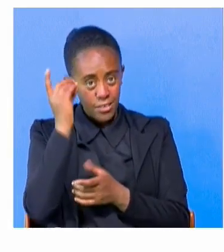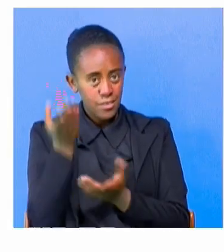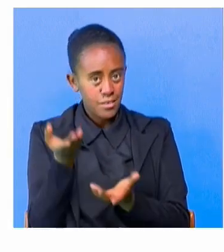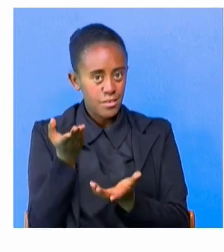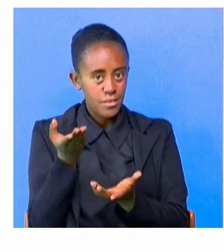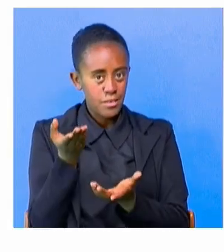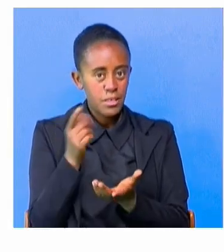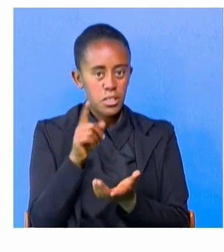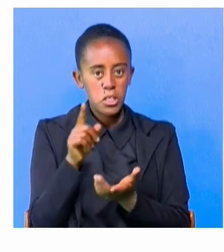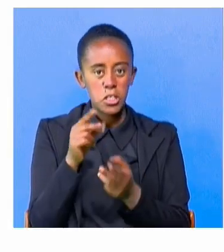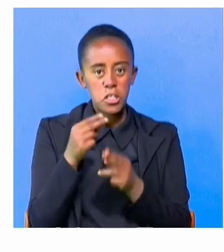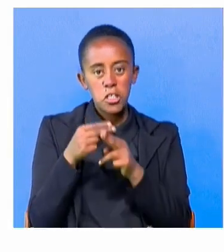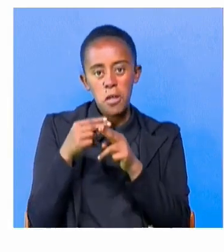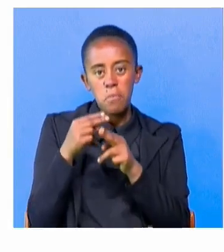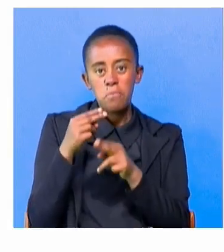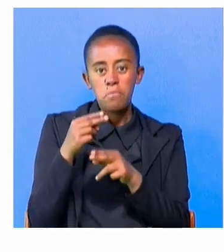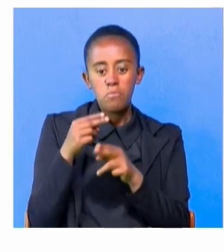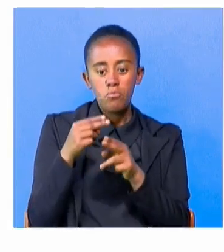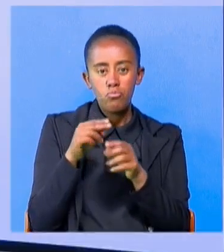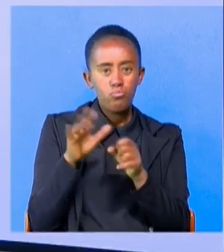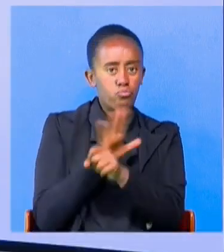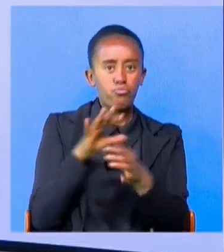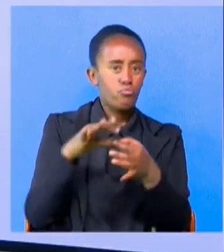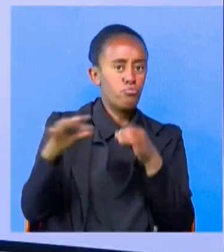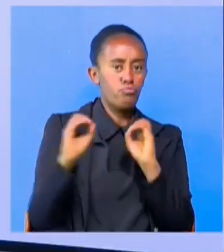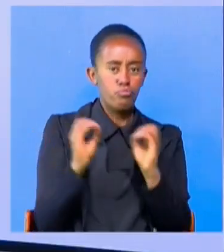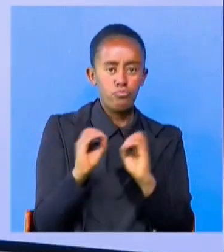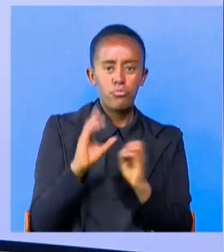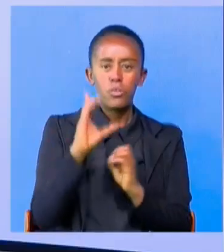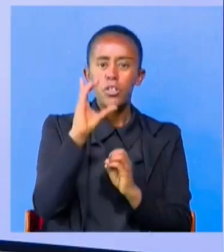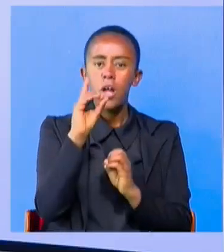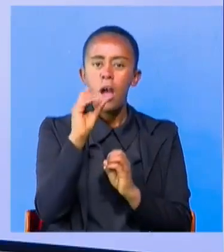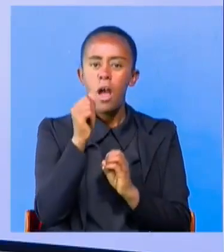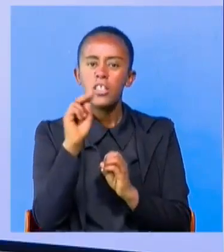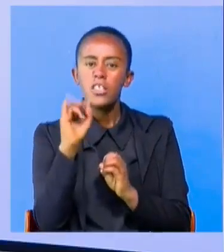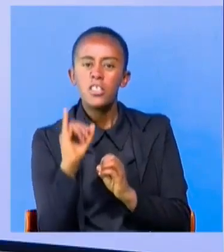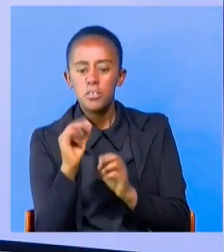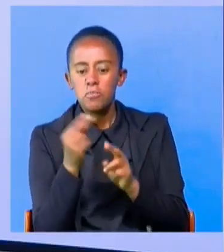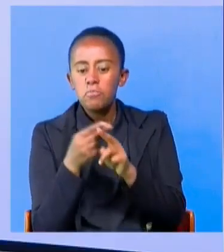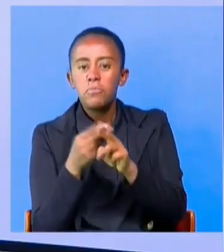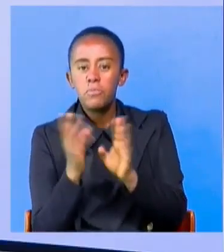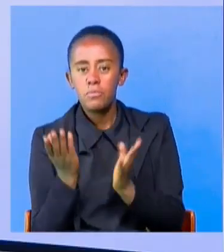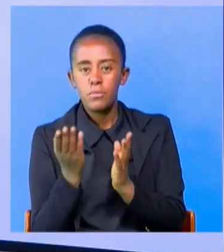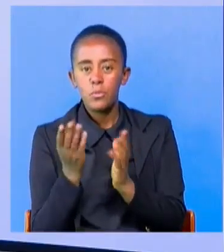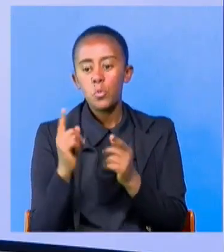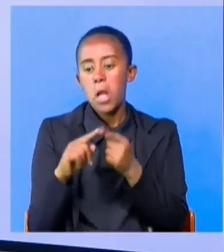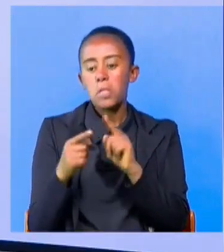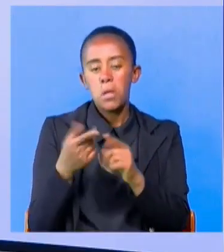with their nicknames, okay? Assume that Danny is your classmate. So,